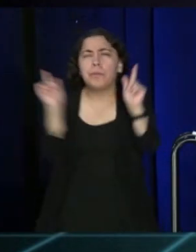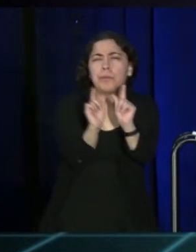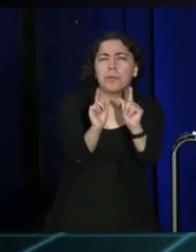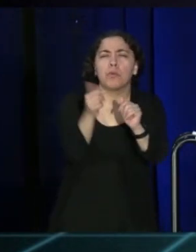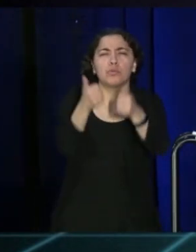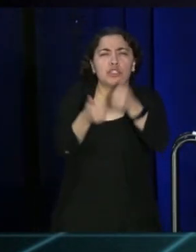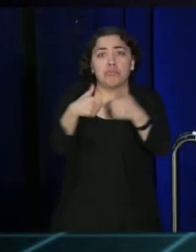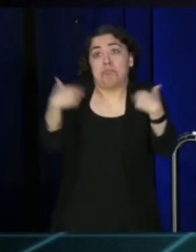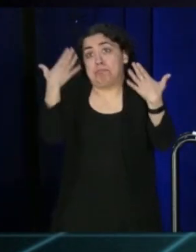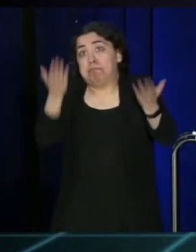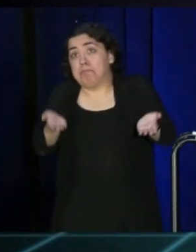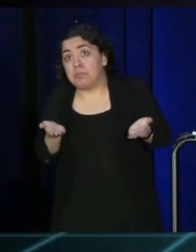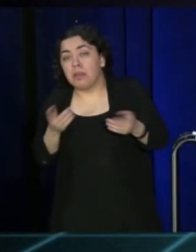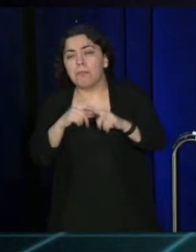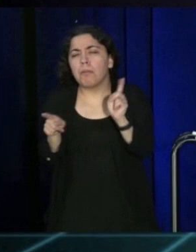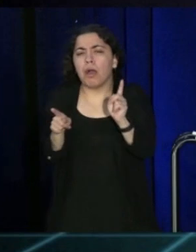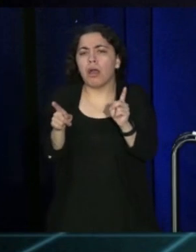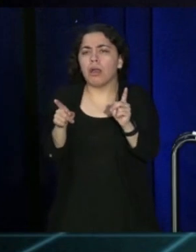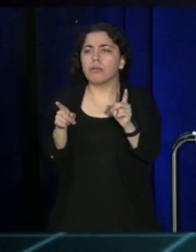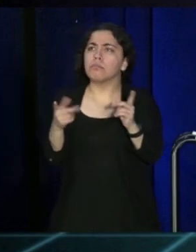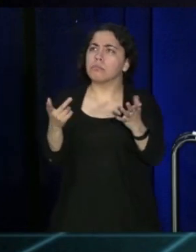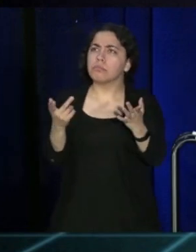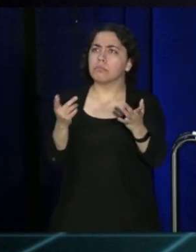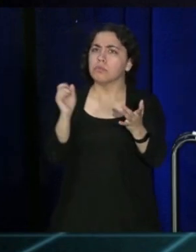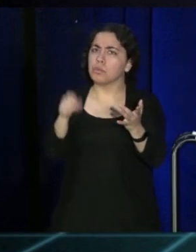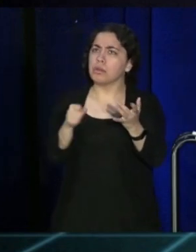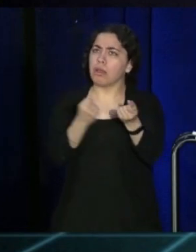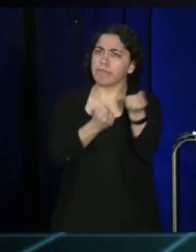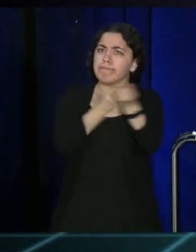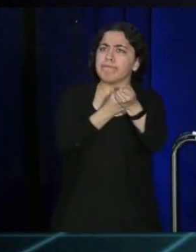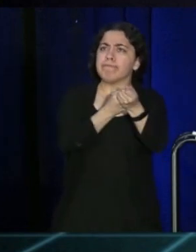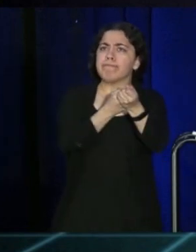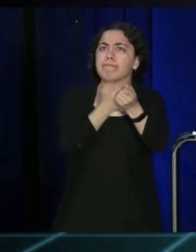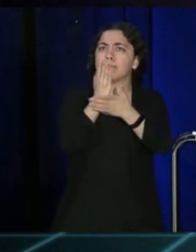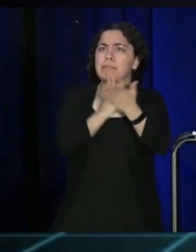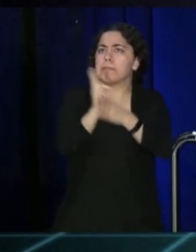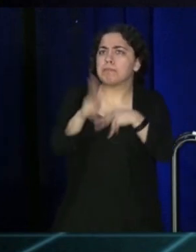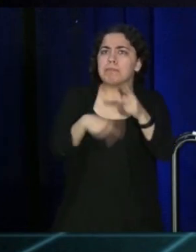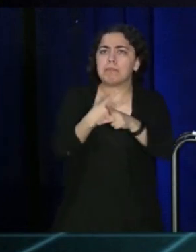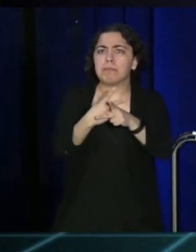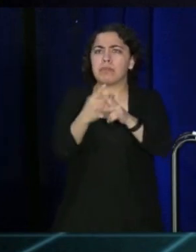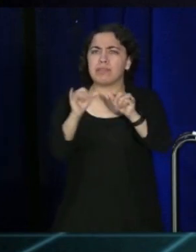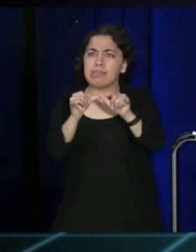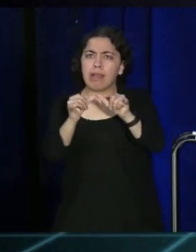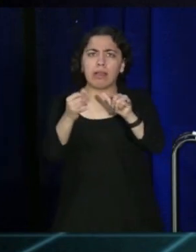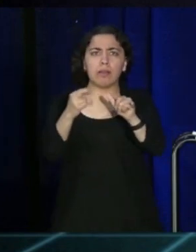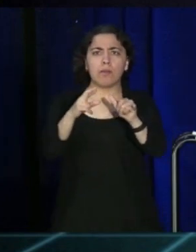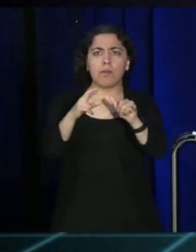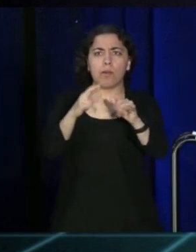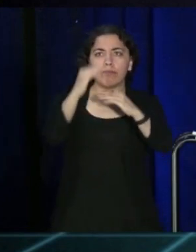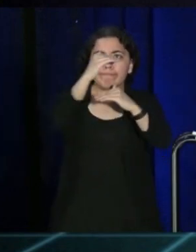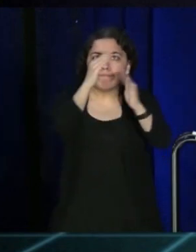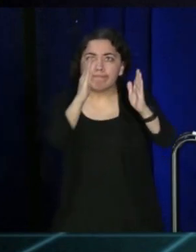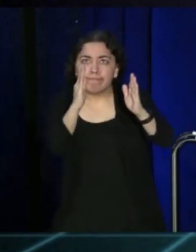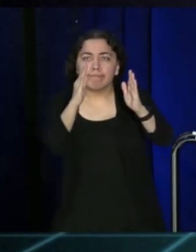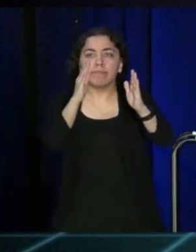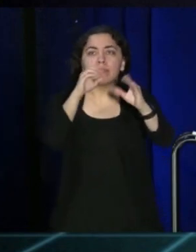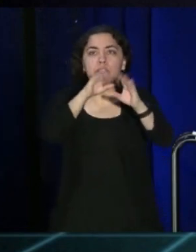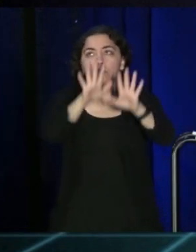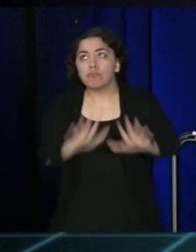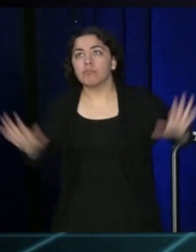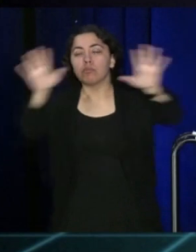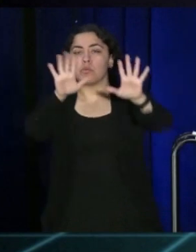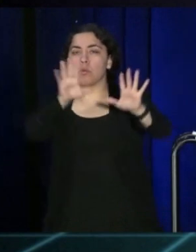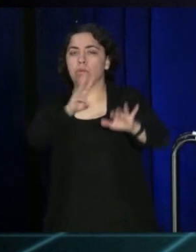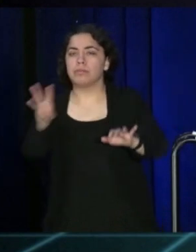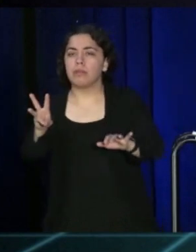could make a case for enforcing some sort of size or dimension for the ads that are in your site. So that is